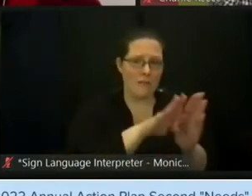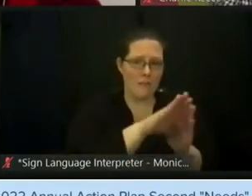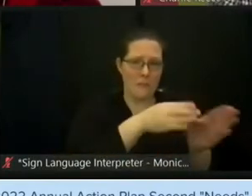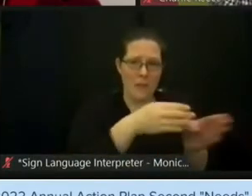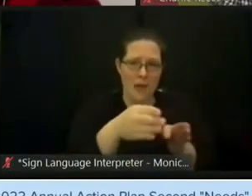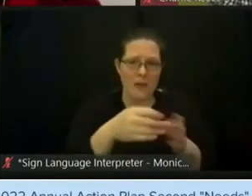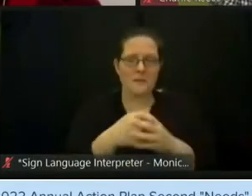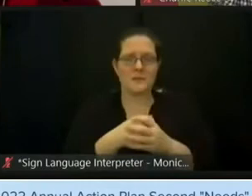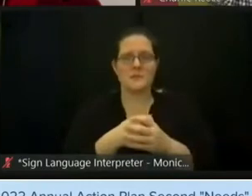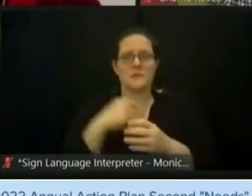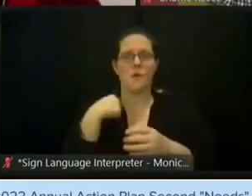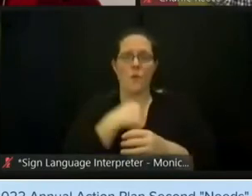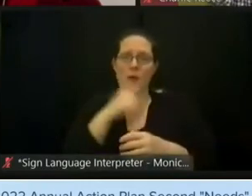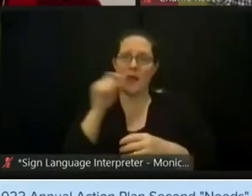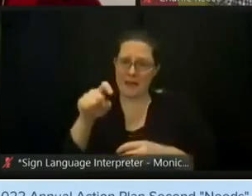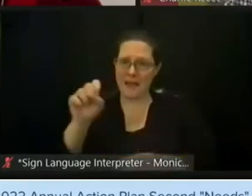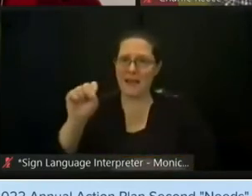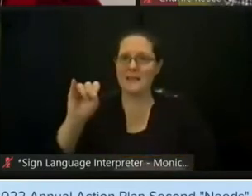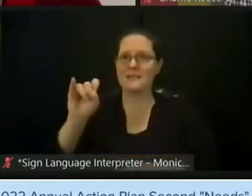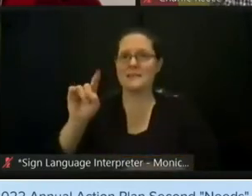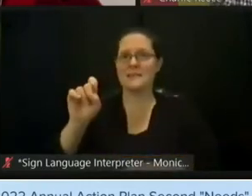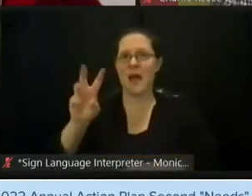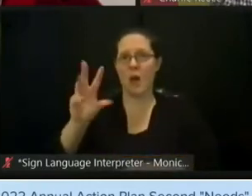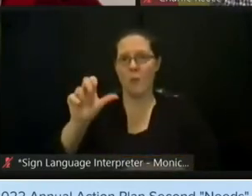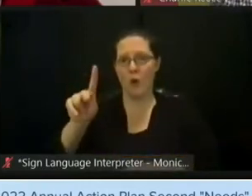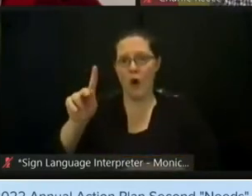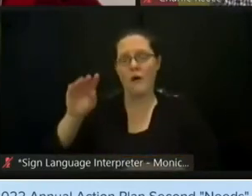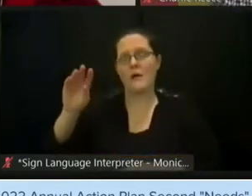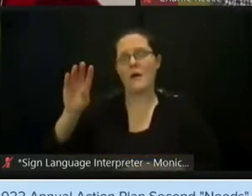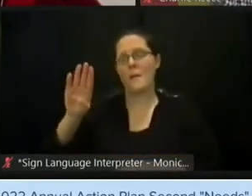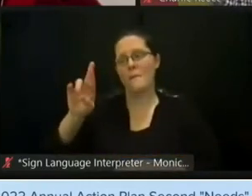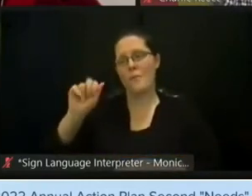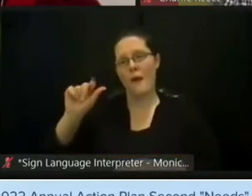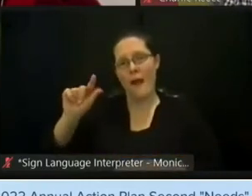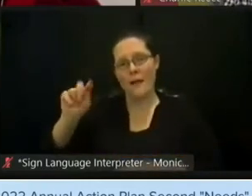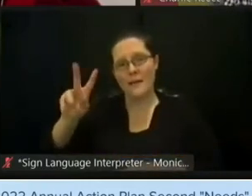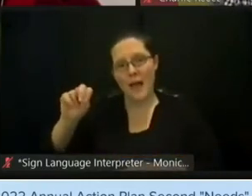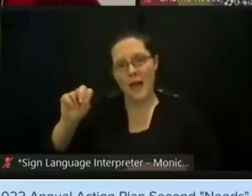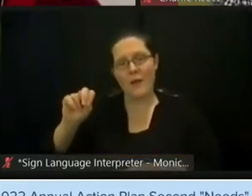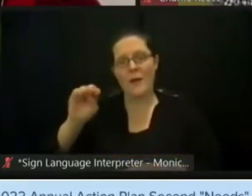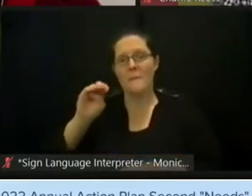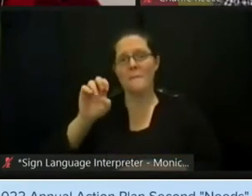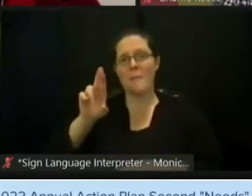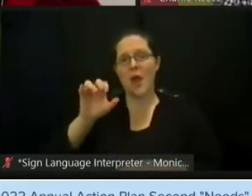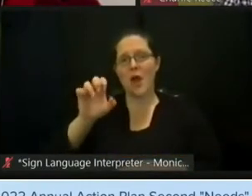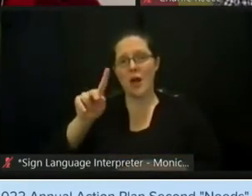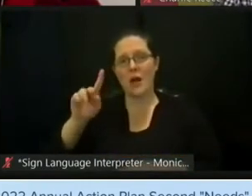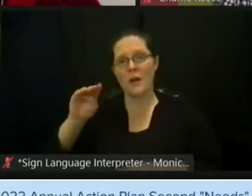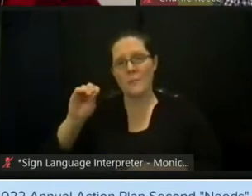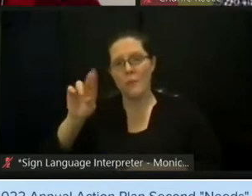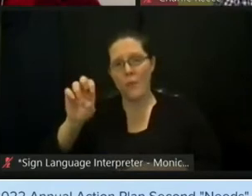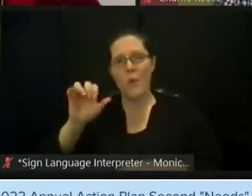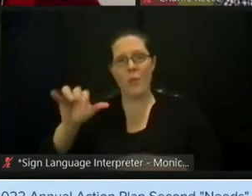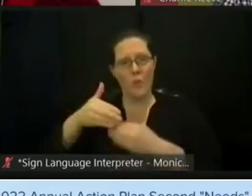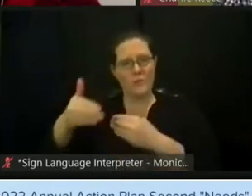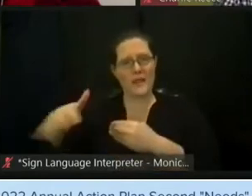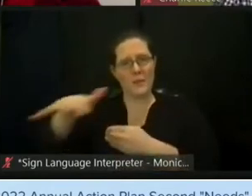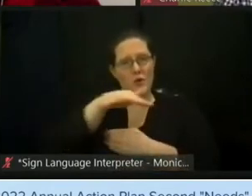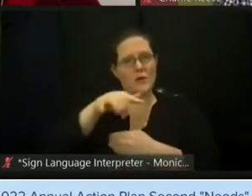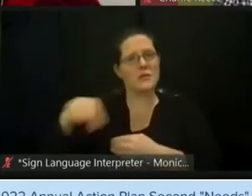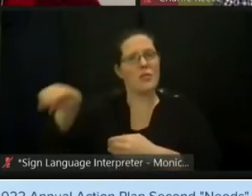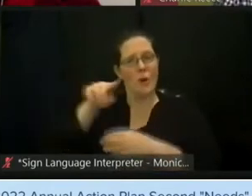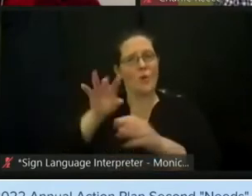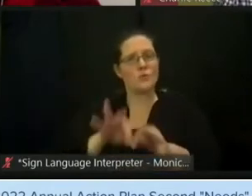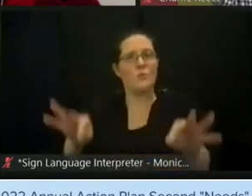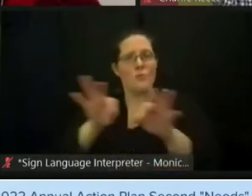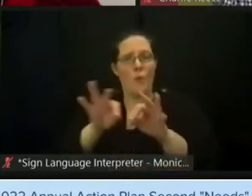sidewalks for Merrick Moore neighborhood, Bragg-Town neighborhood. These are critical infrastructure